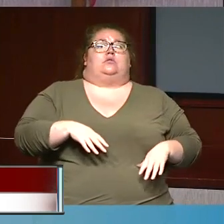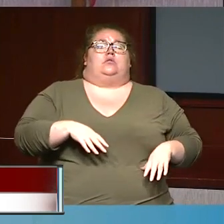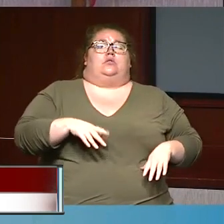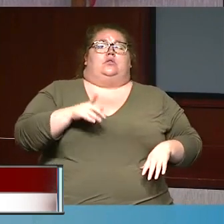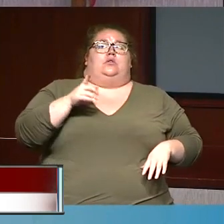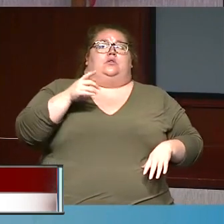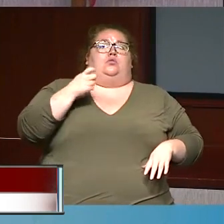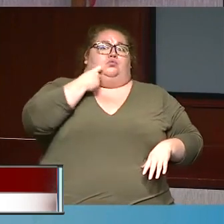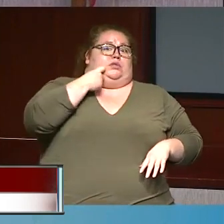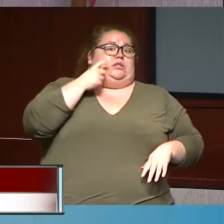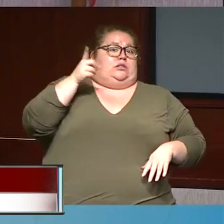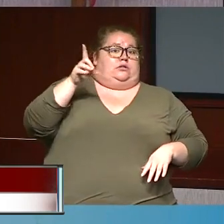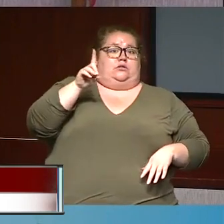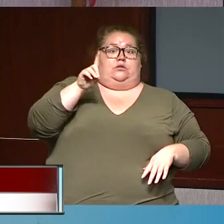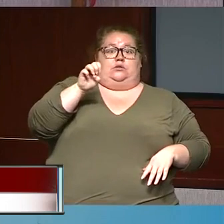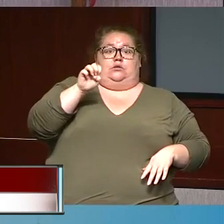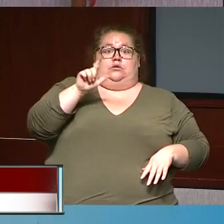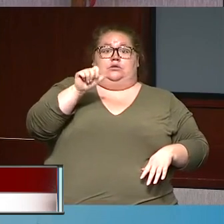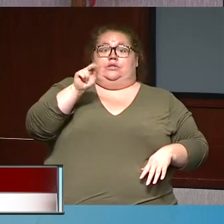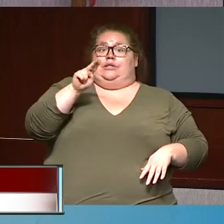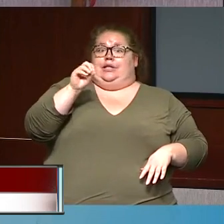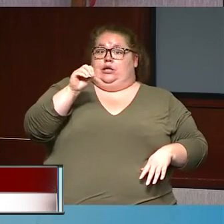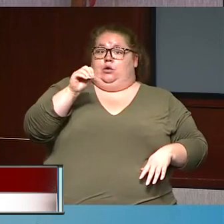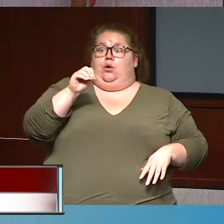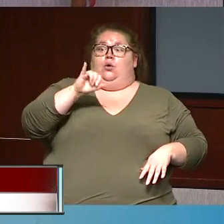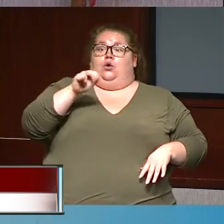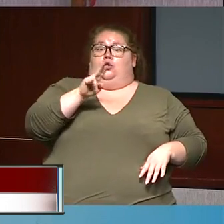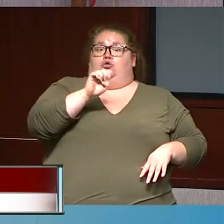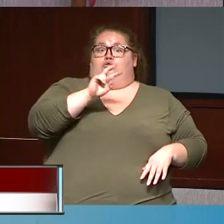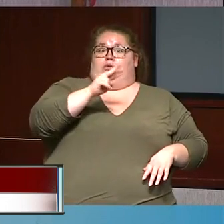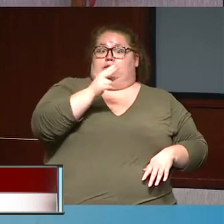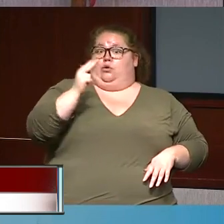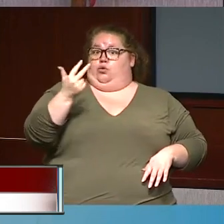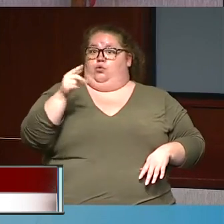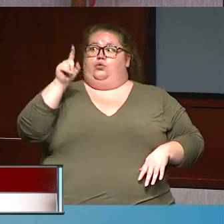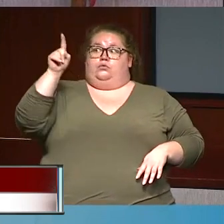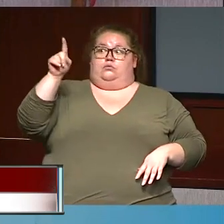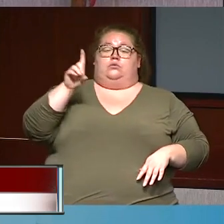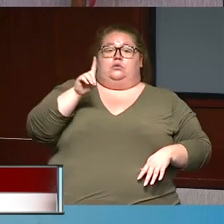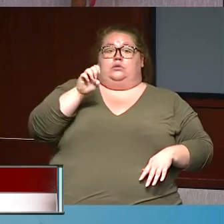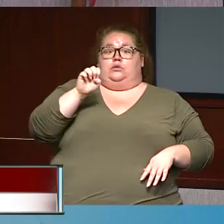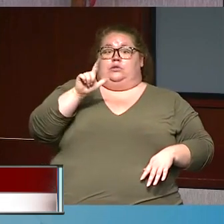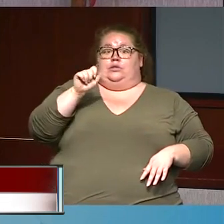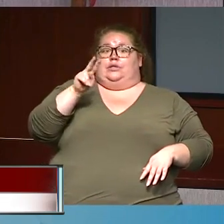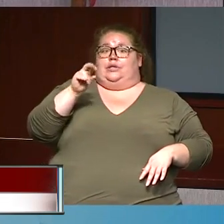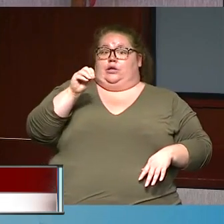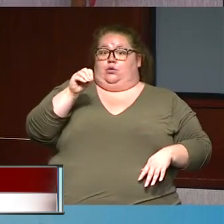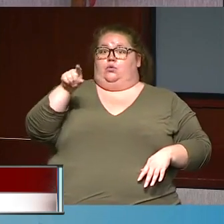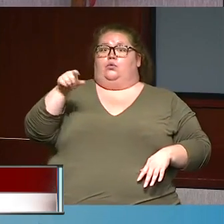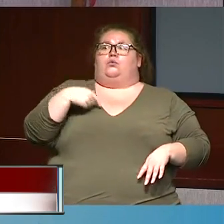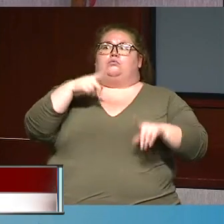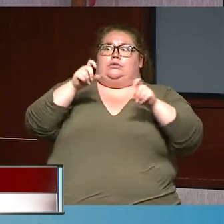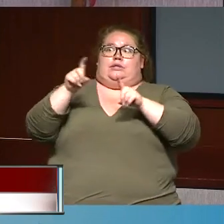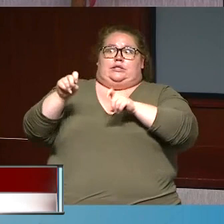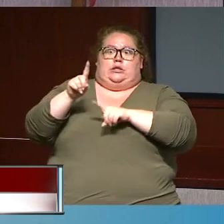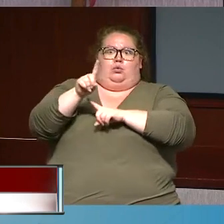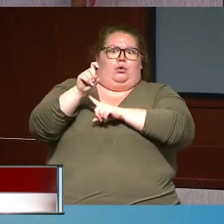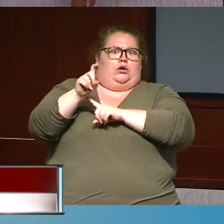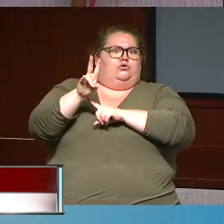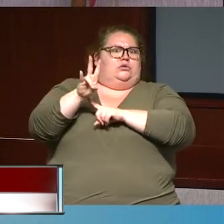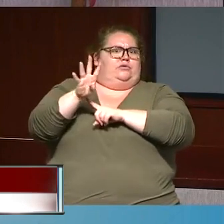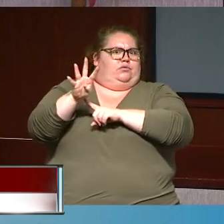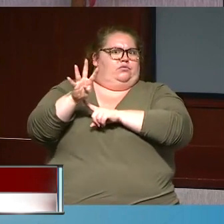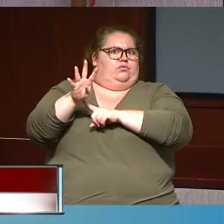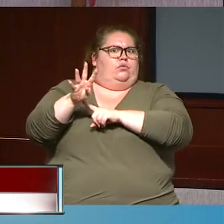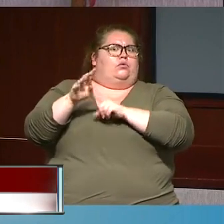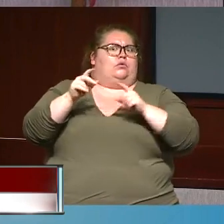Nursing Facility on June 2nd and 3rd. We tested 174 employees. We are at the